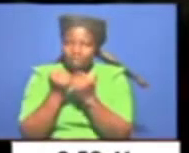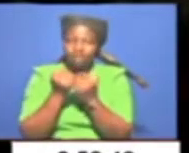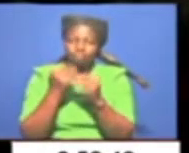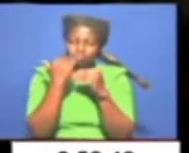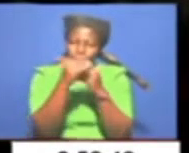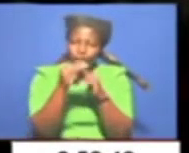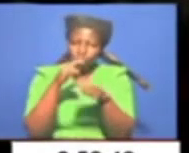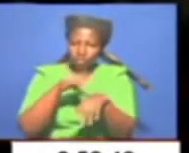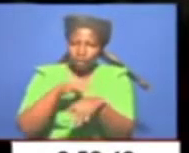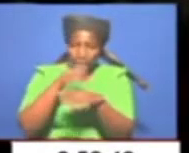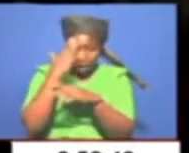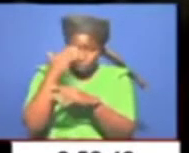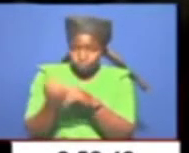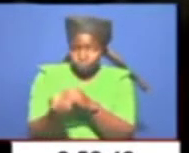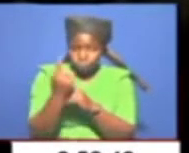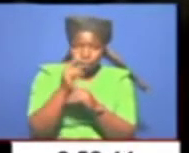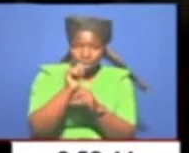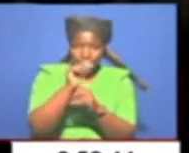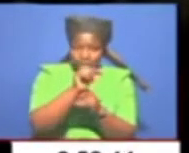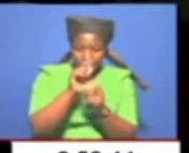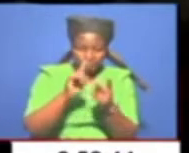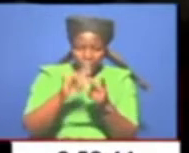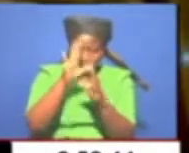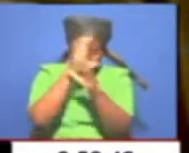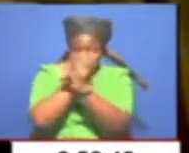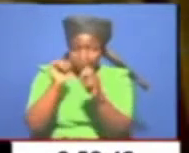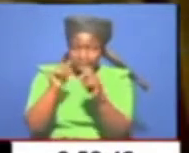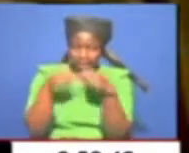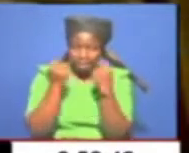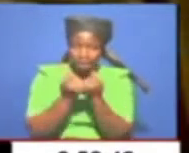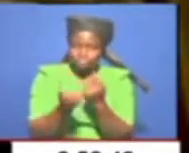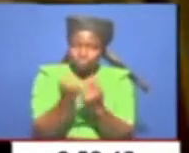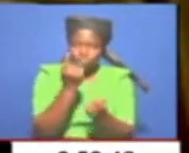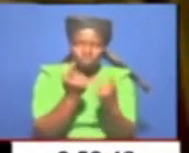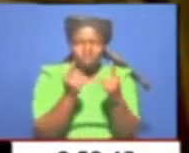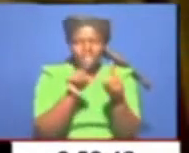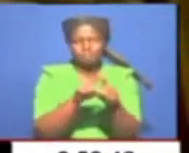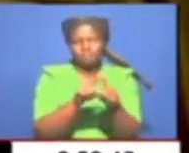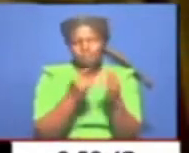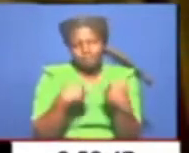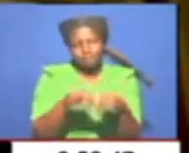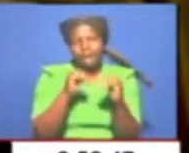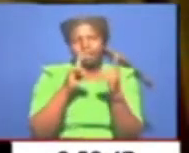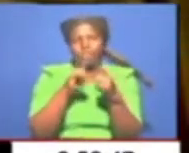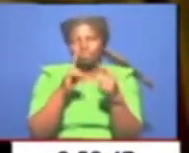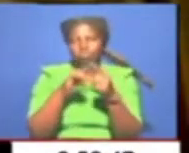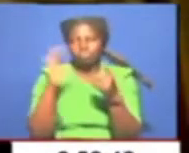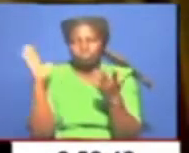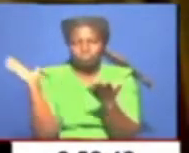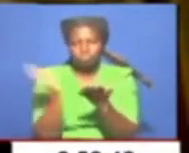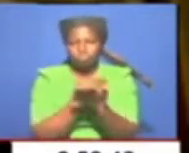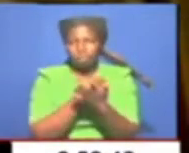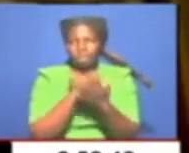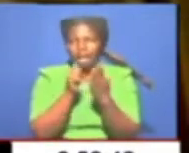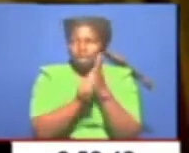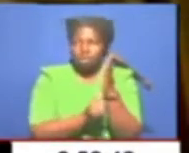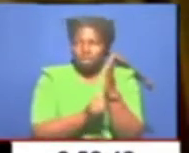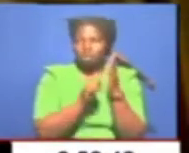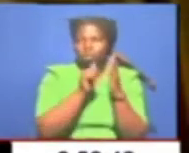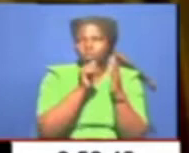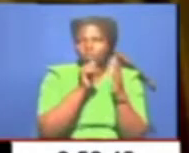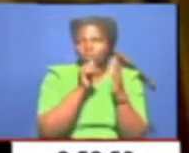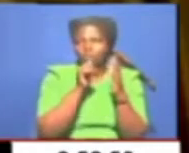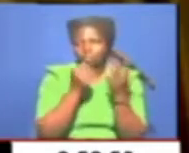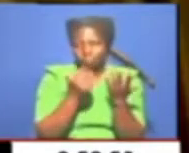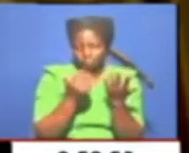the AG, it's been raised by the president's team, trying to misconstrue Article 143, Clause 2. No, it was there